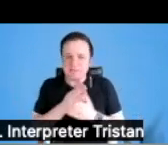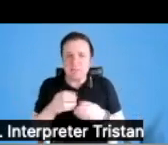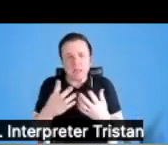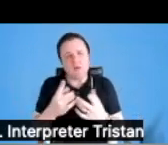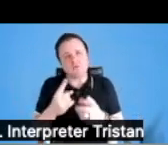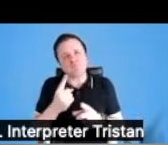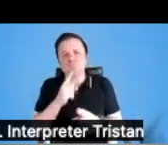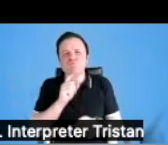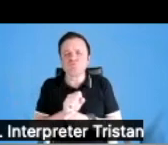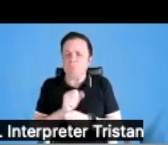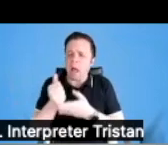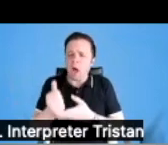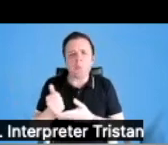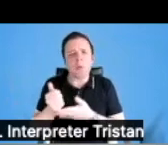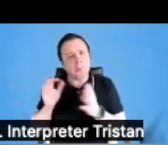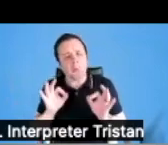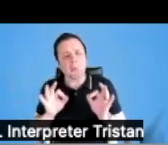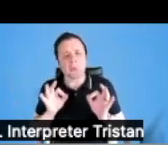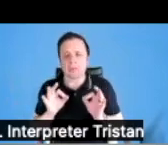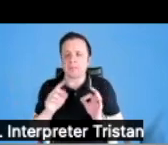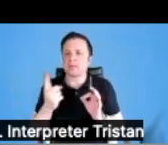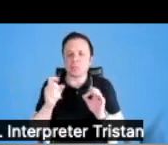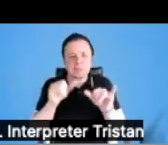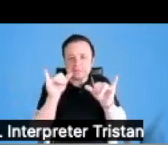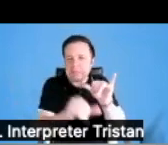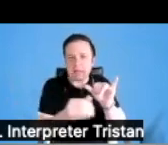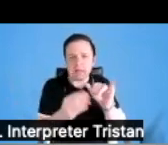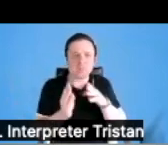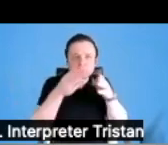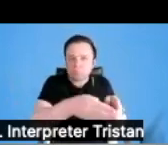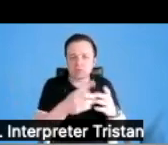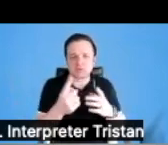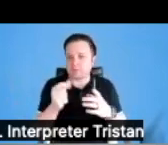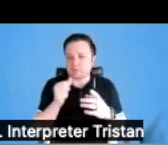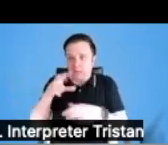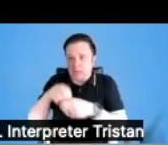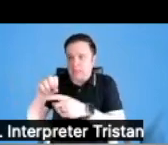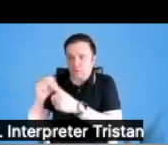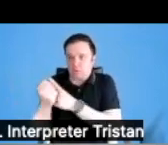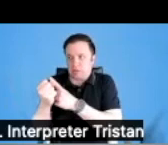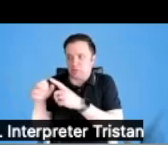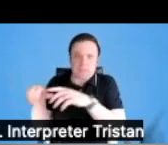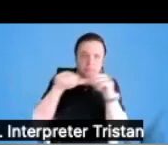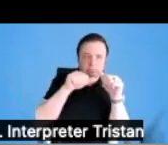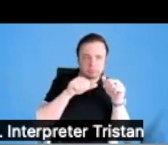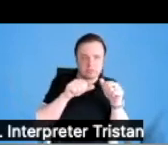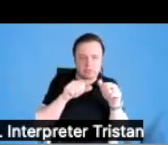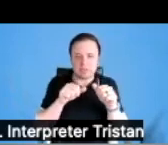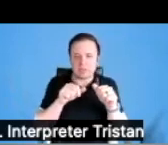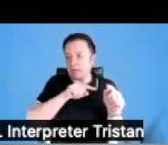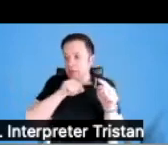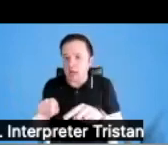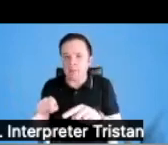like a place to stay, transportation out of the violent situation, coming to the scene to serve as a